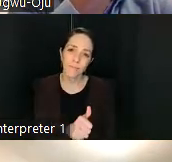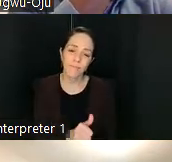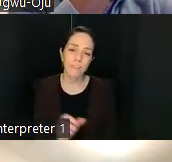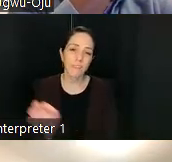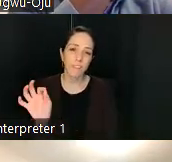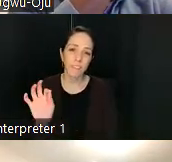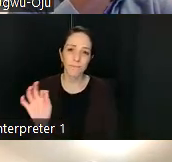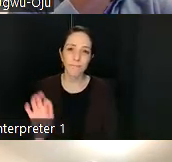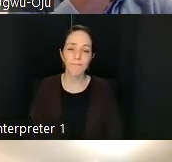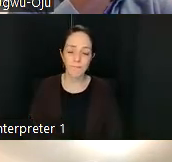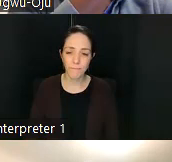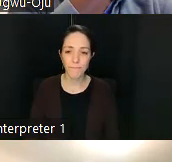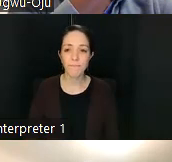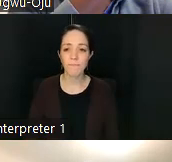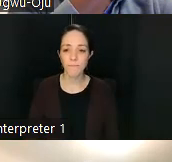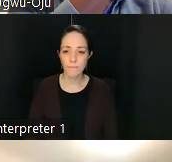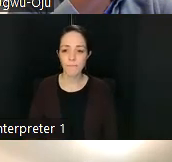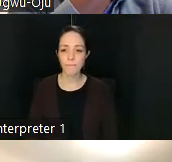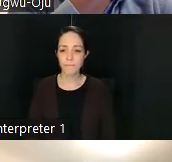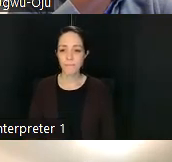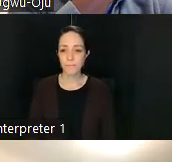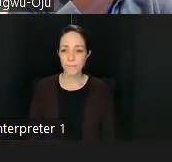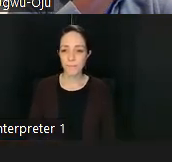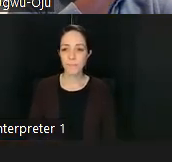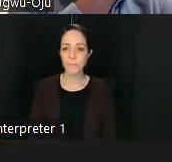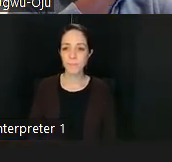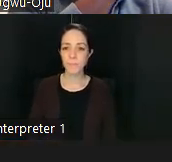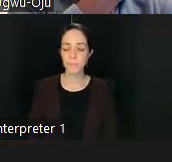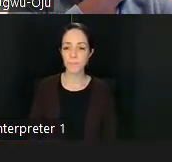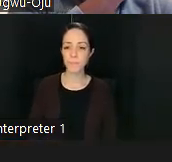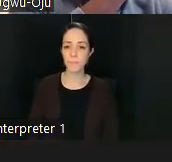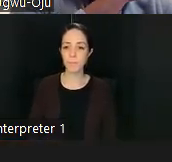get via Samir to me to check into.